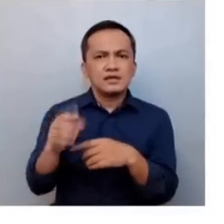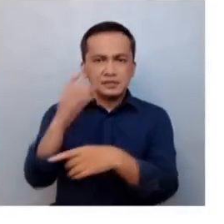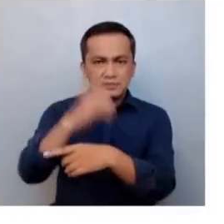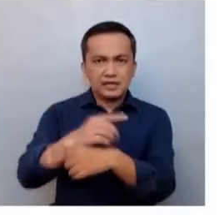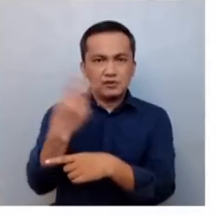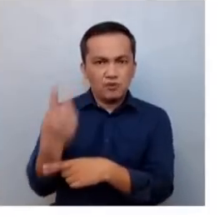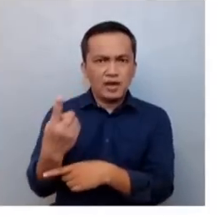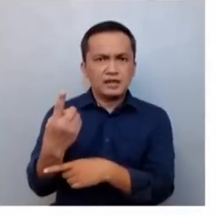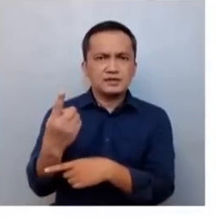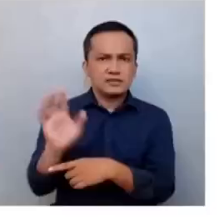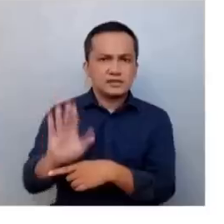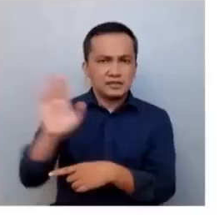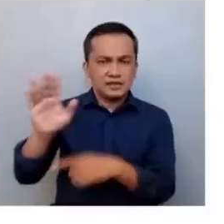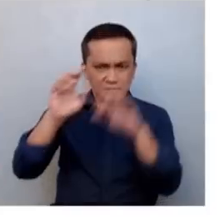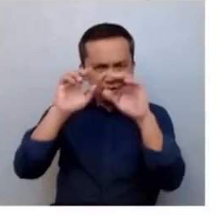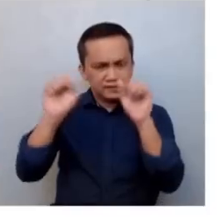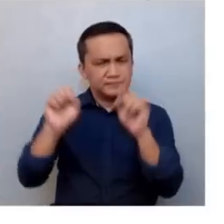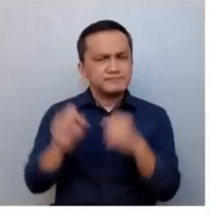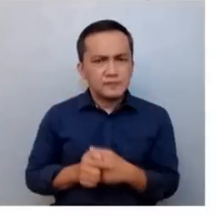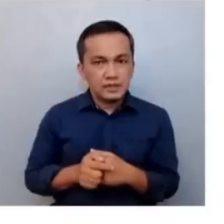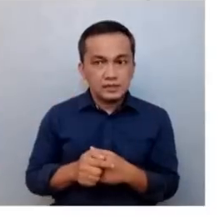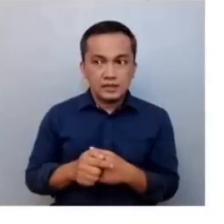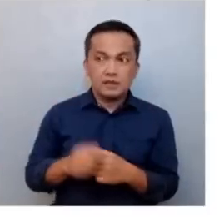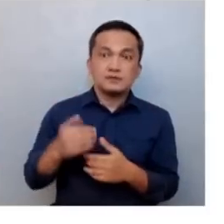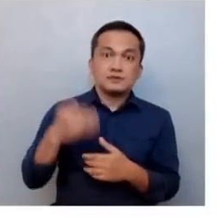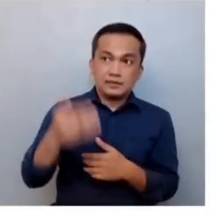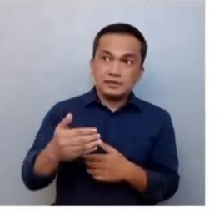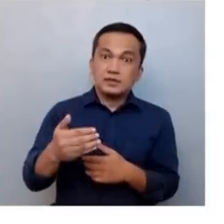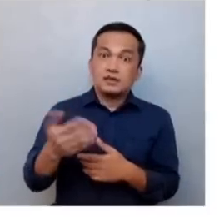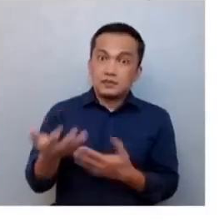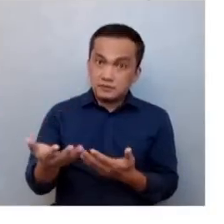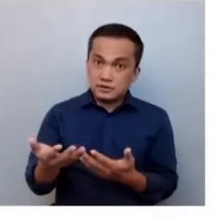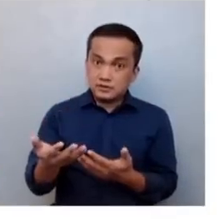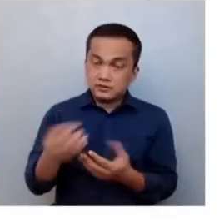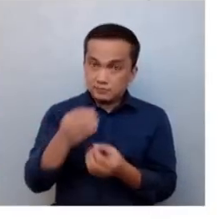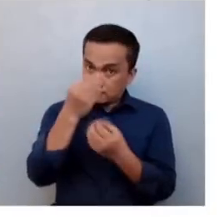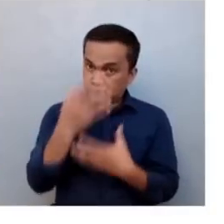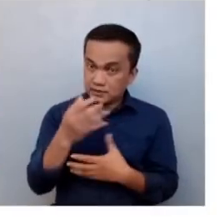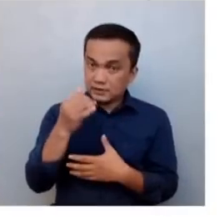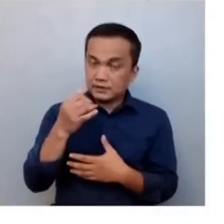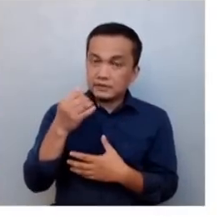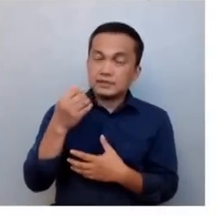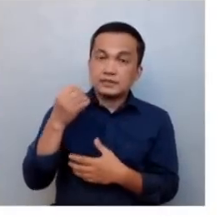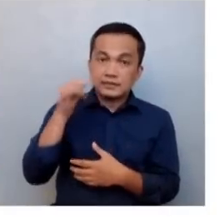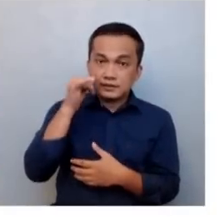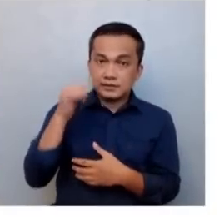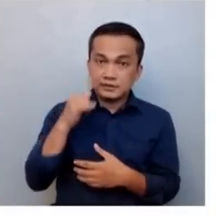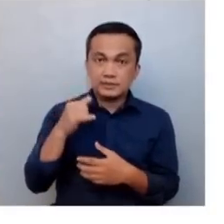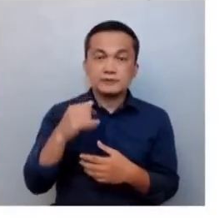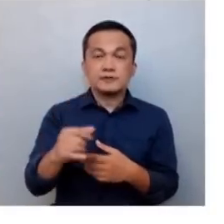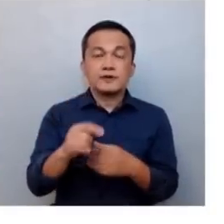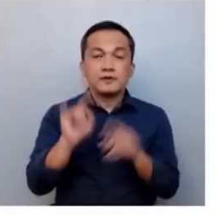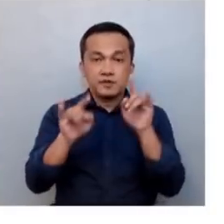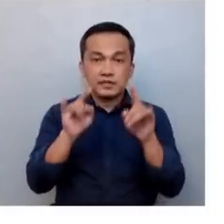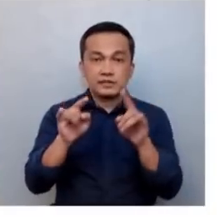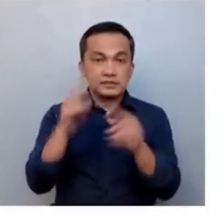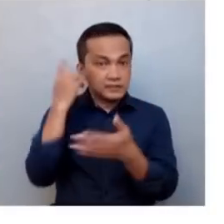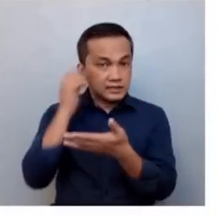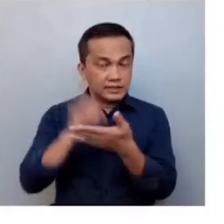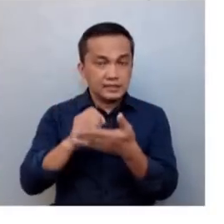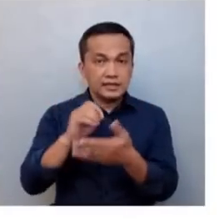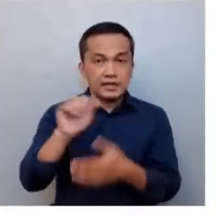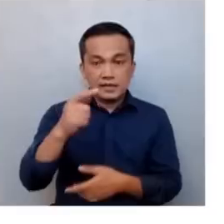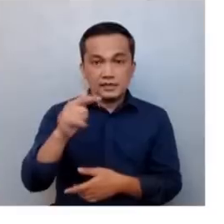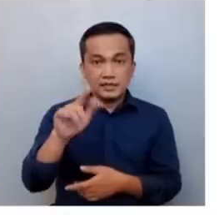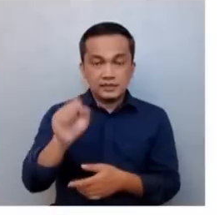his presidency. We also know that, as you reported yesterday, Press Secretary Trixie Cruz Angeles also presided over